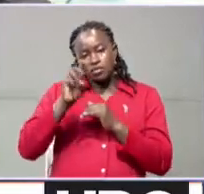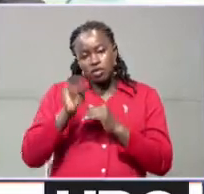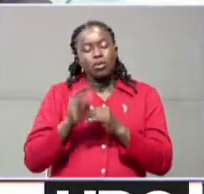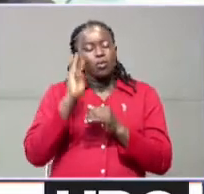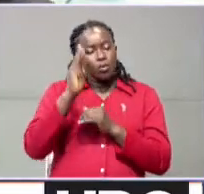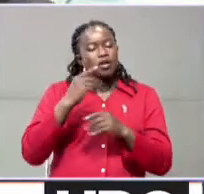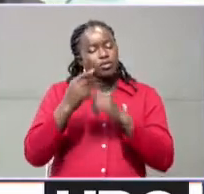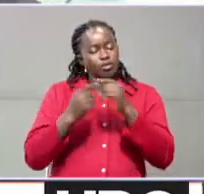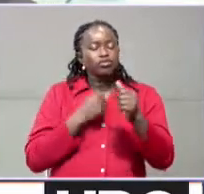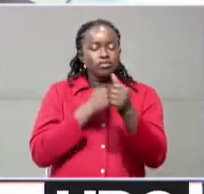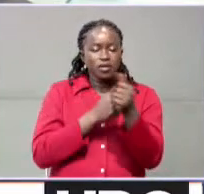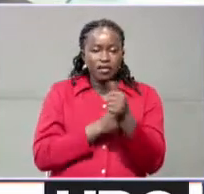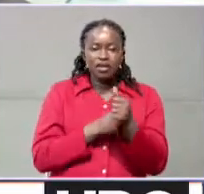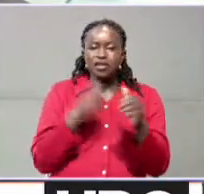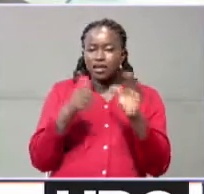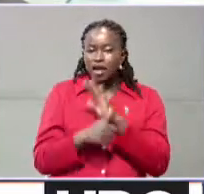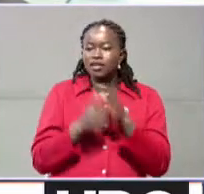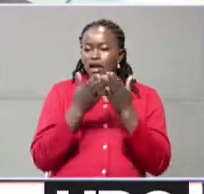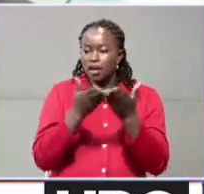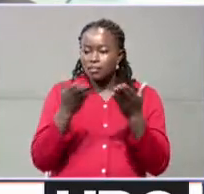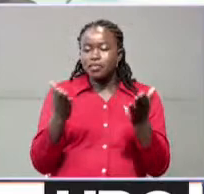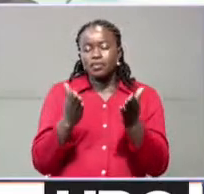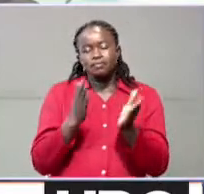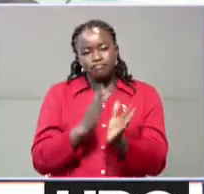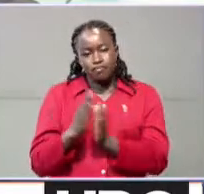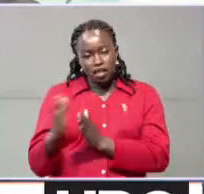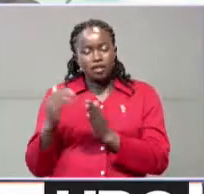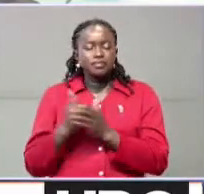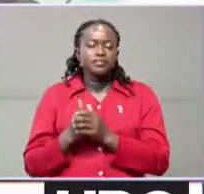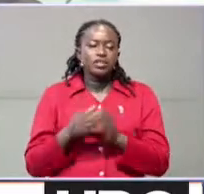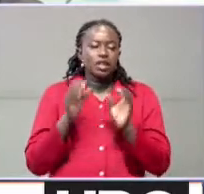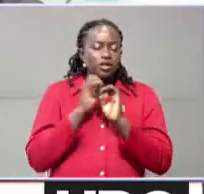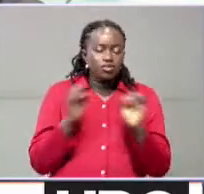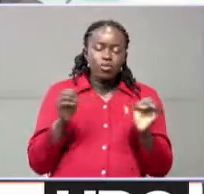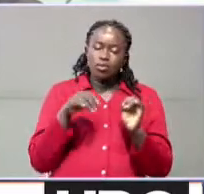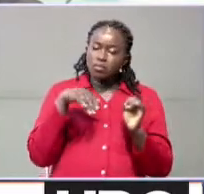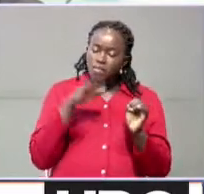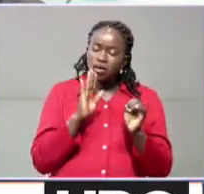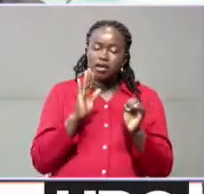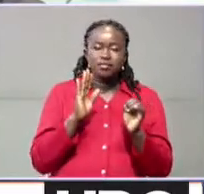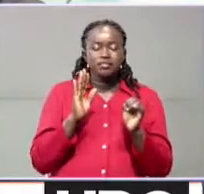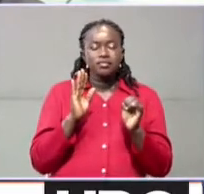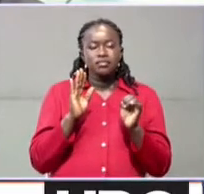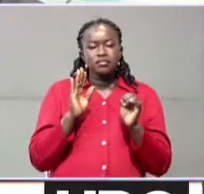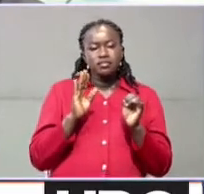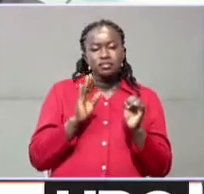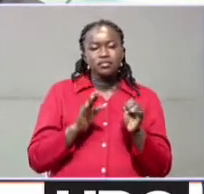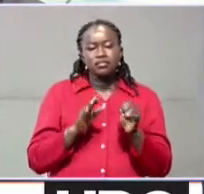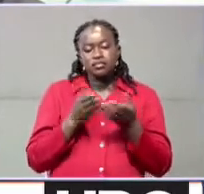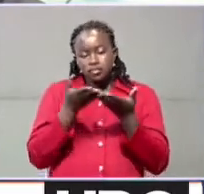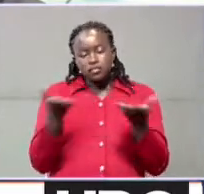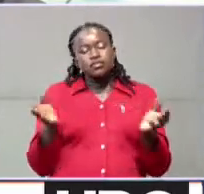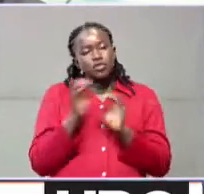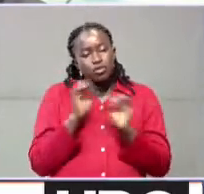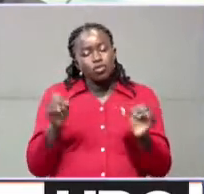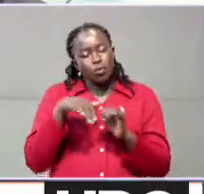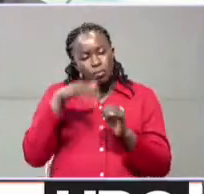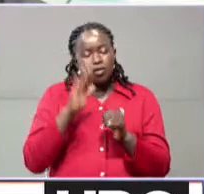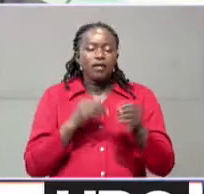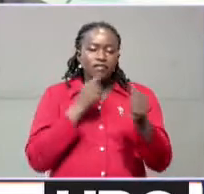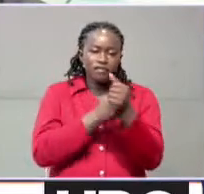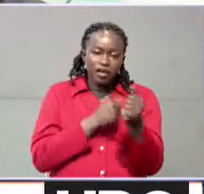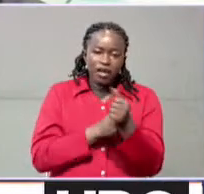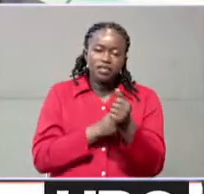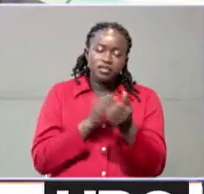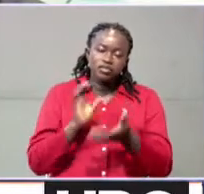be funded under existing arrangements there is no more there's more there's no more funding to